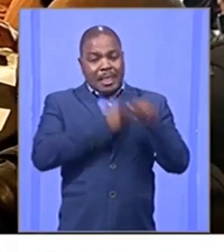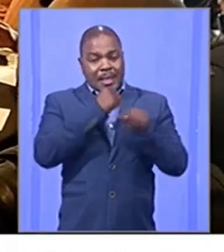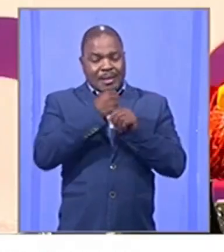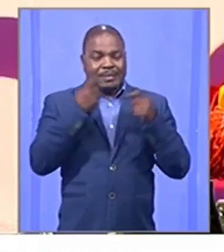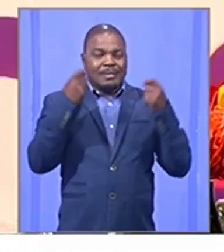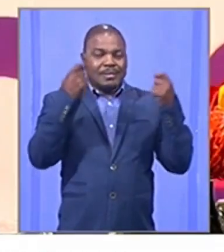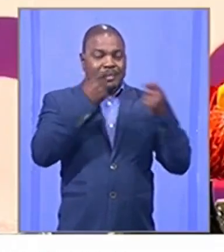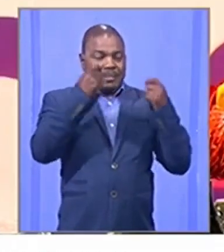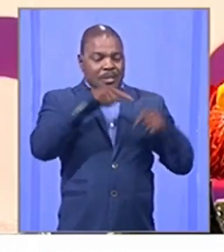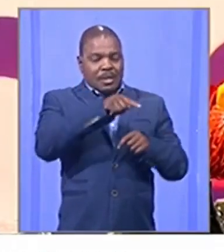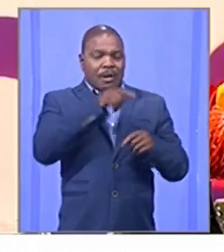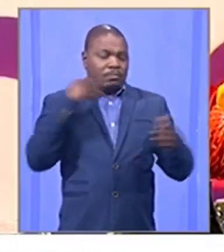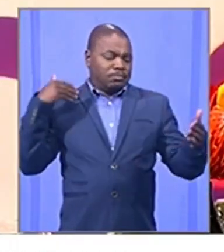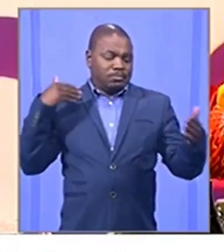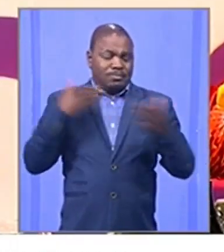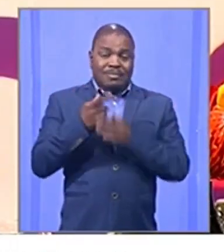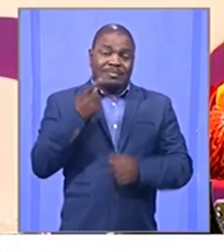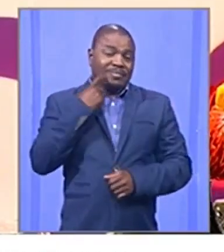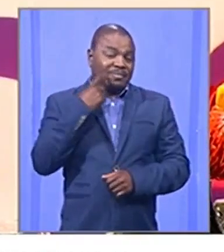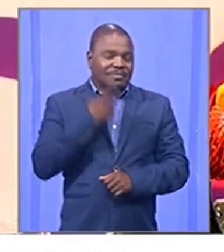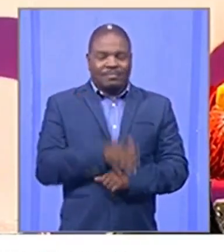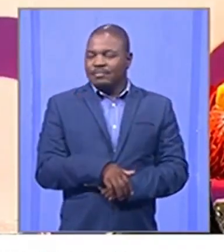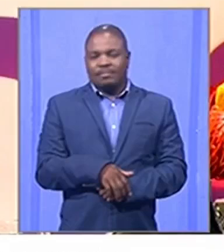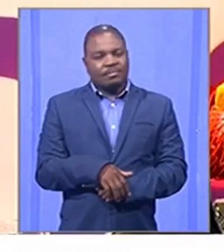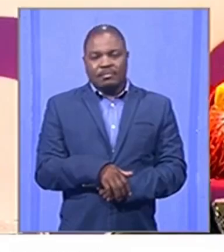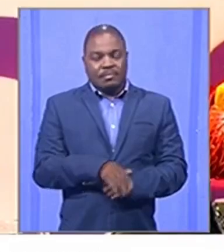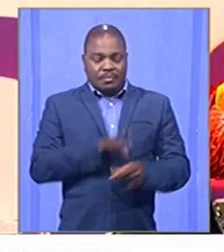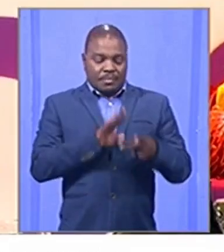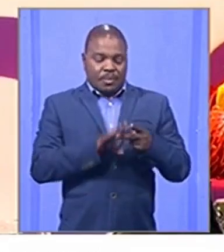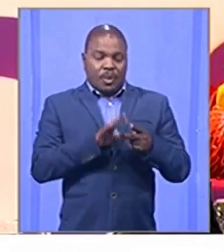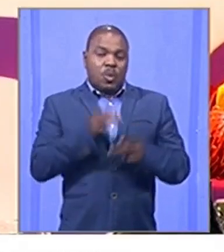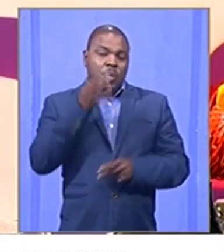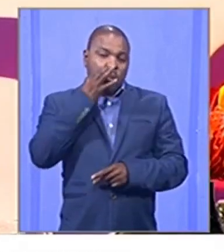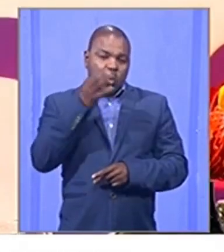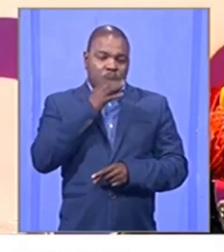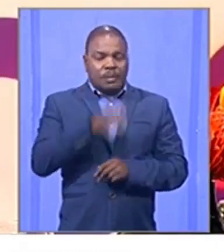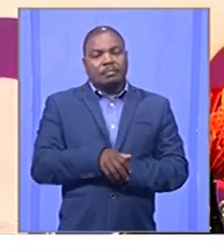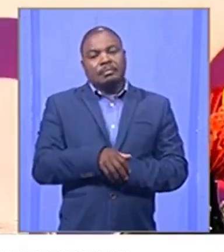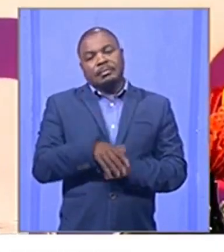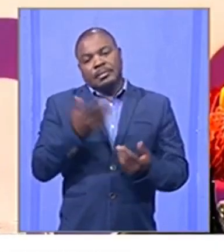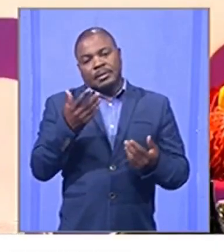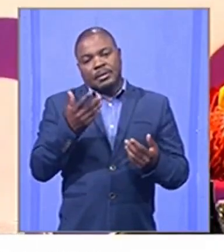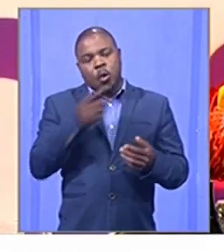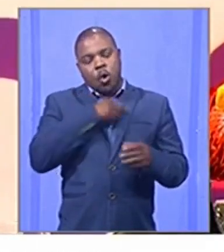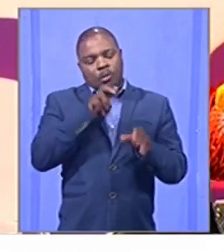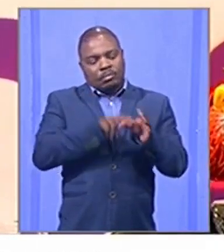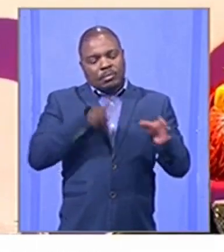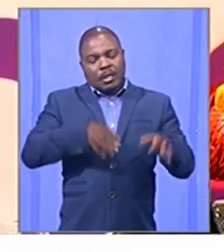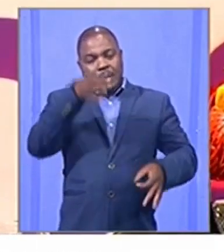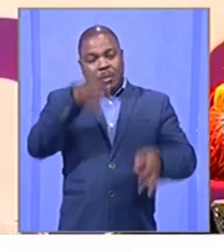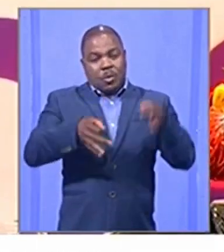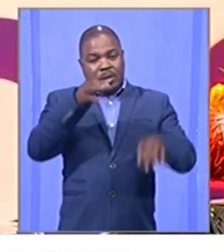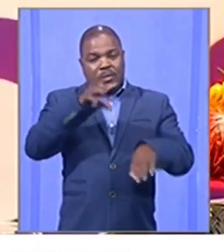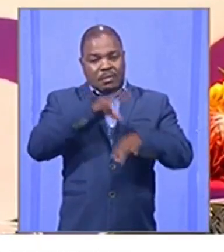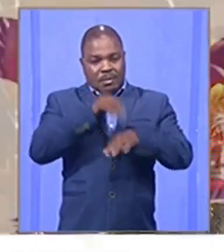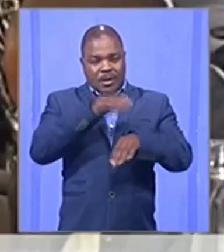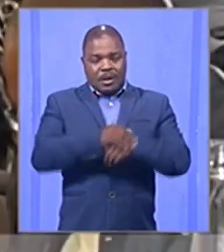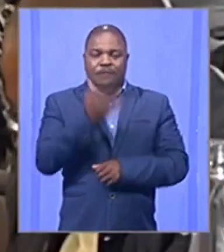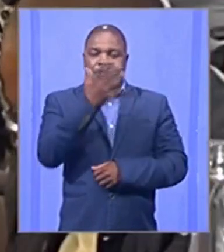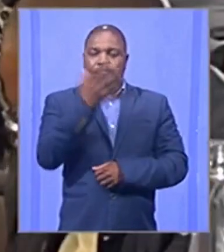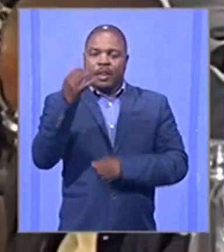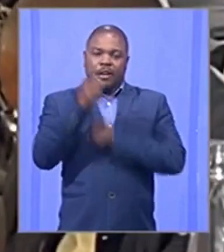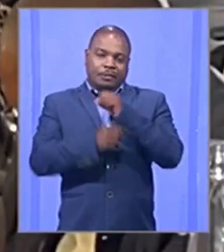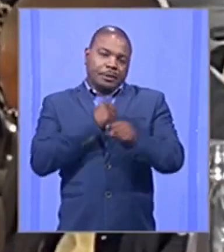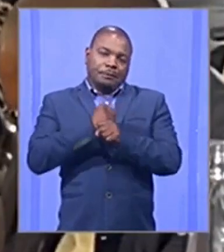ne e se bonolo mme o totobaditse gore o ya go kgaogana le dipolotiki a le dingwaga di le 55